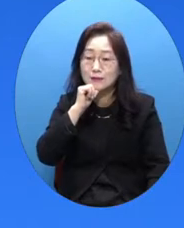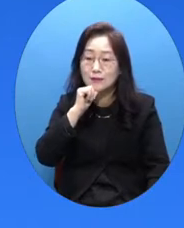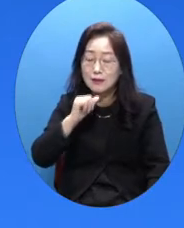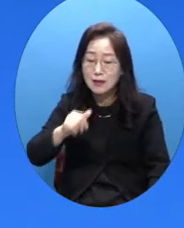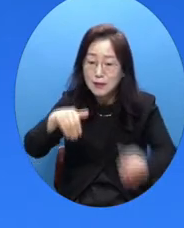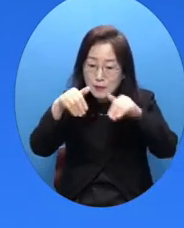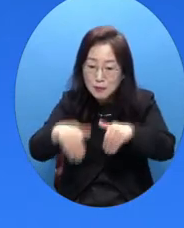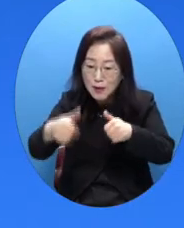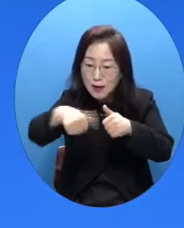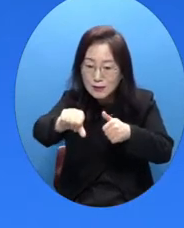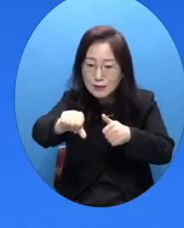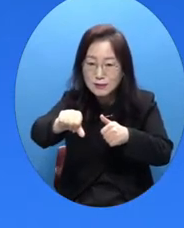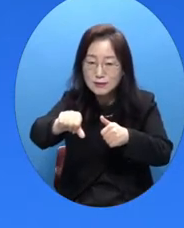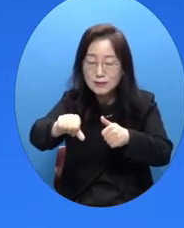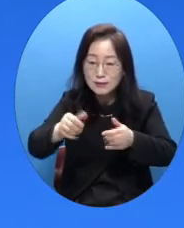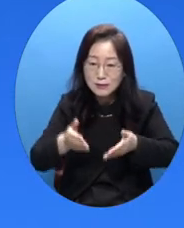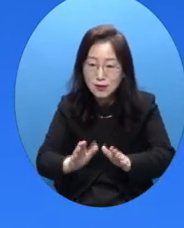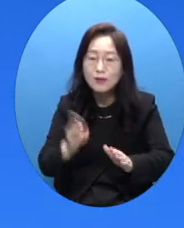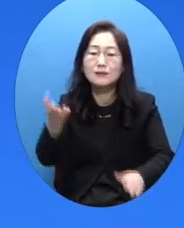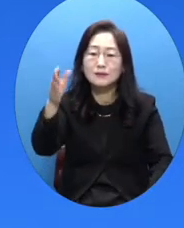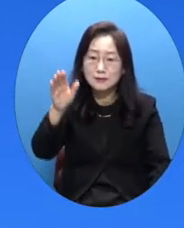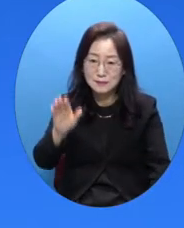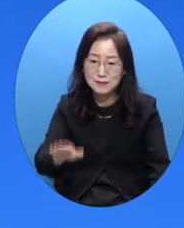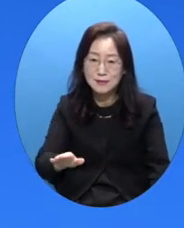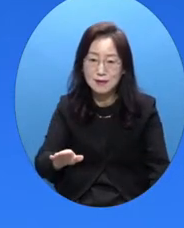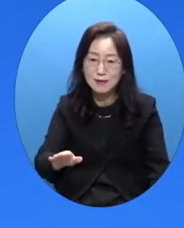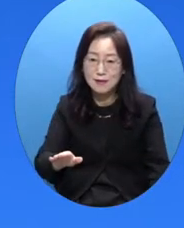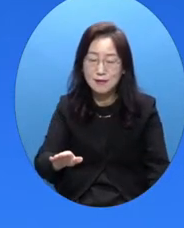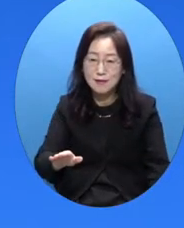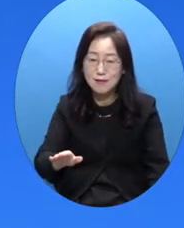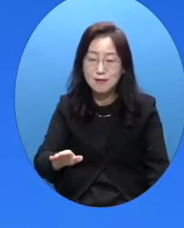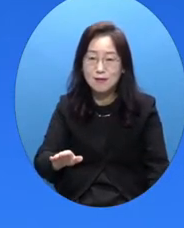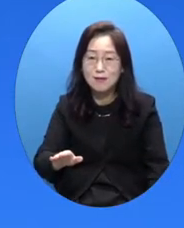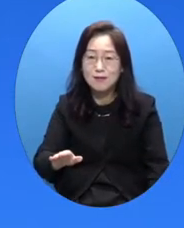and To Pray by relying on the word